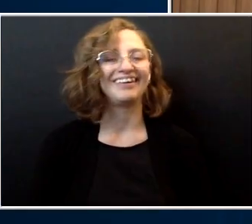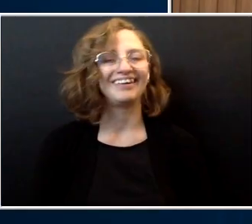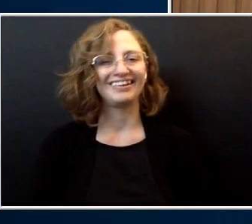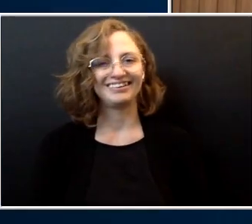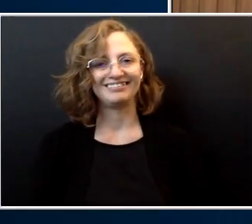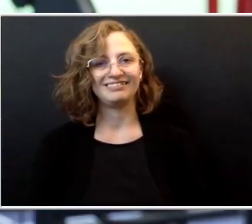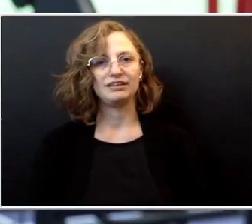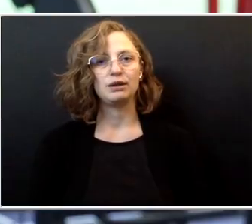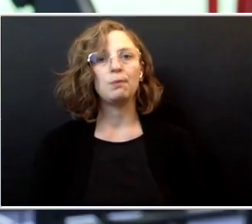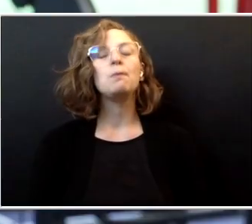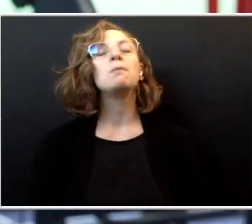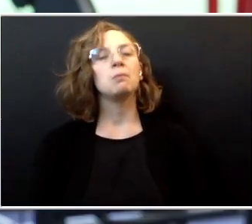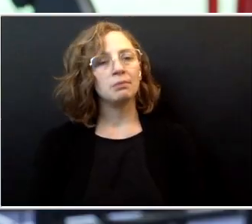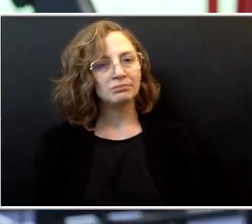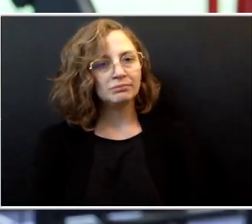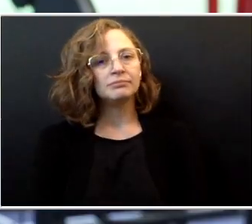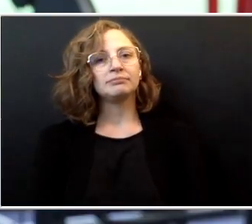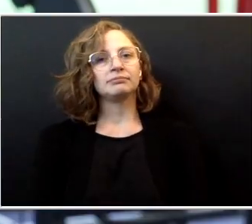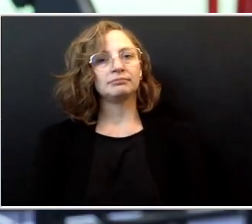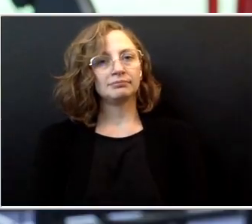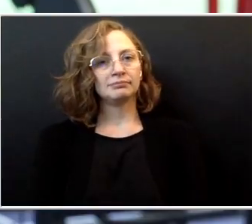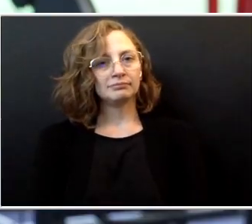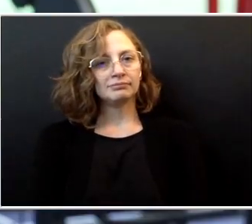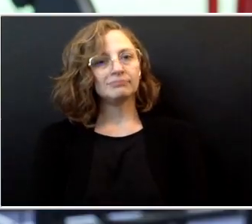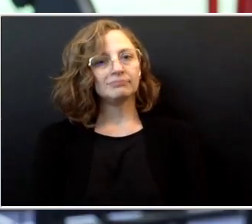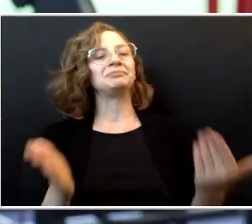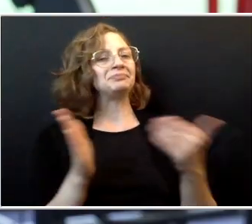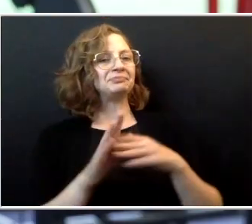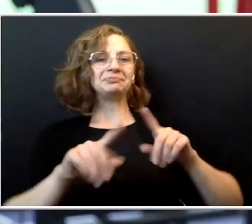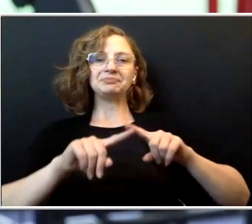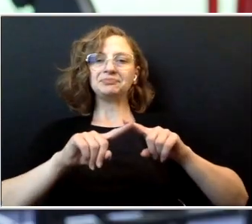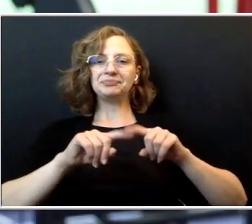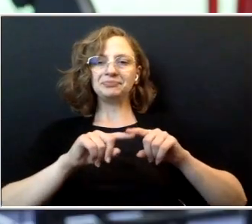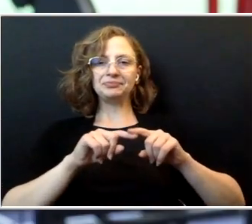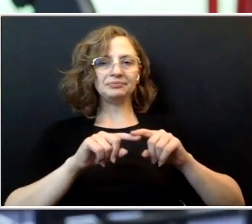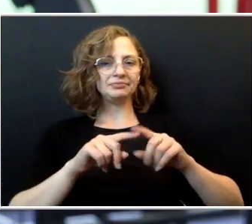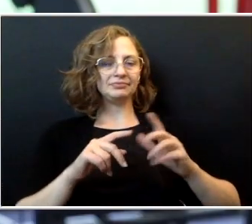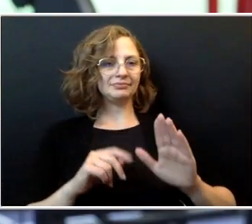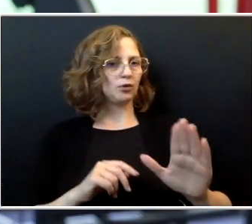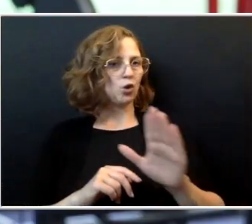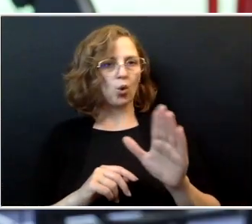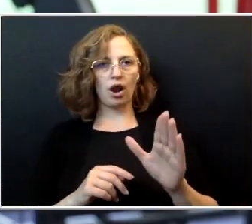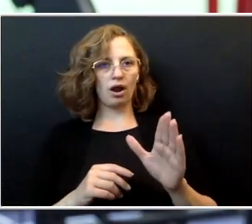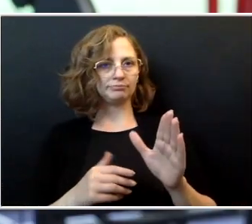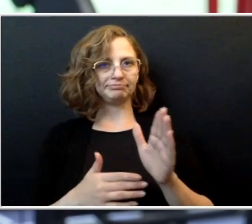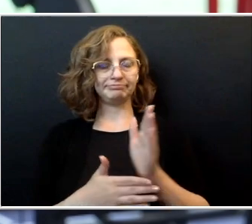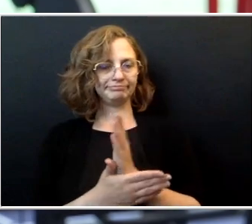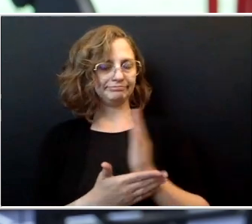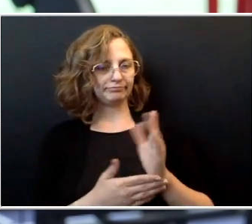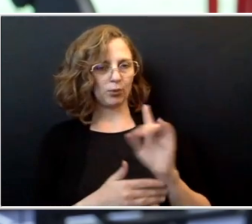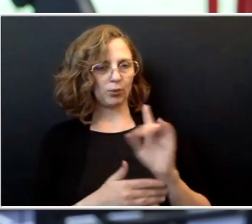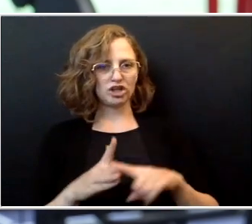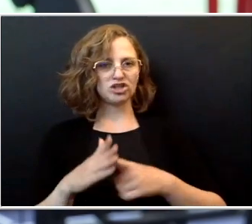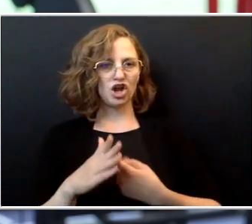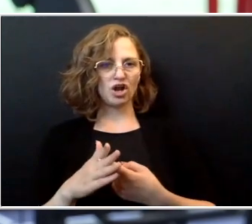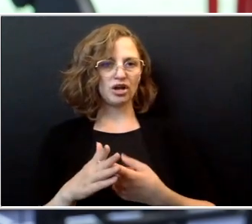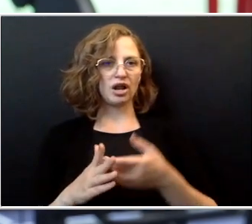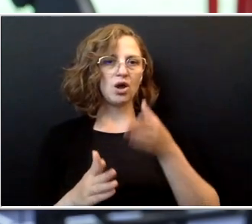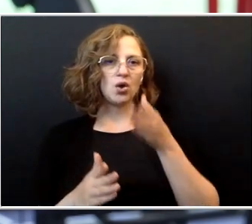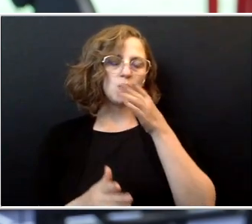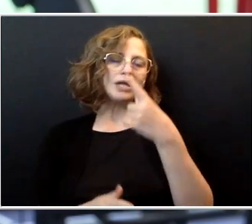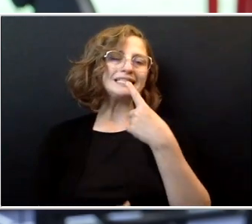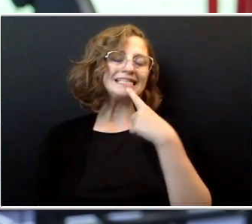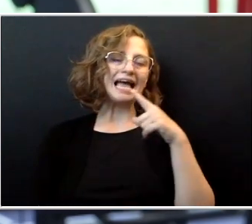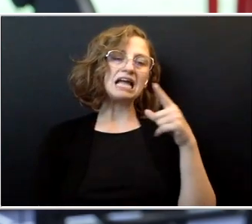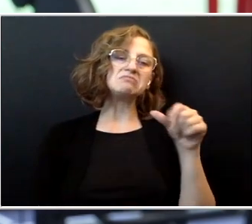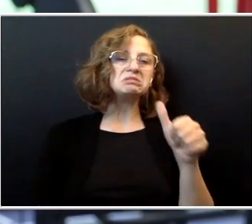Yes. So again, it kind of depends on where you're starting. I would say 2 to 3 sets of anywhere from 10 to 20 reps. So